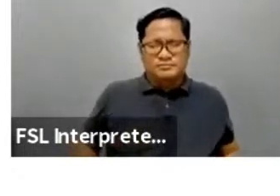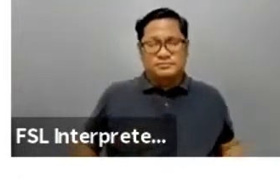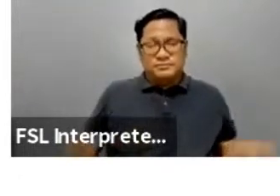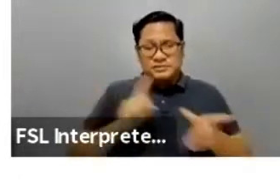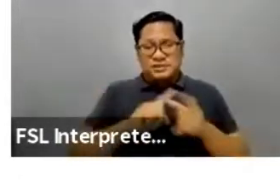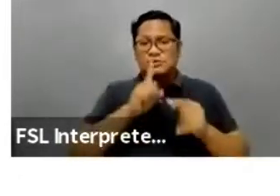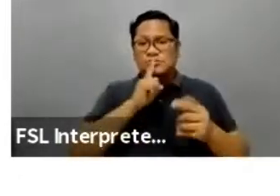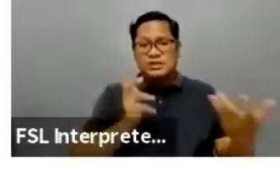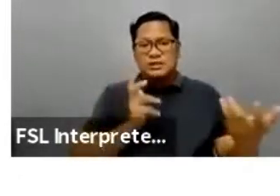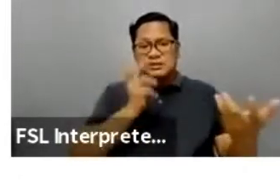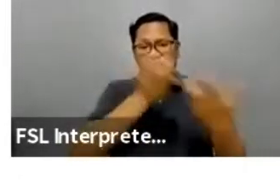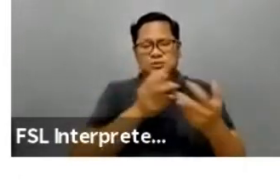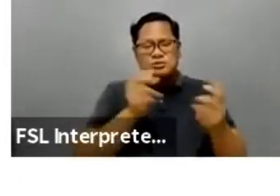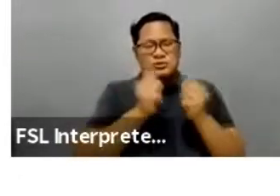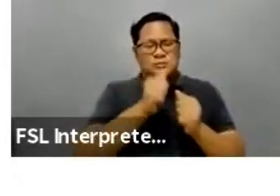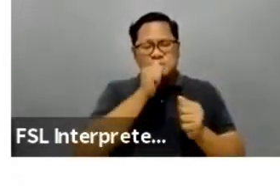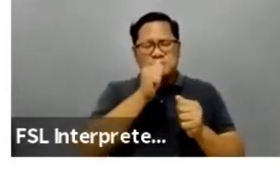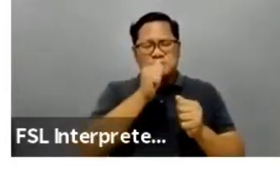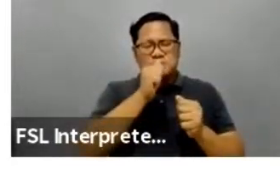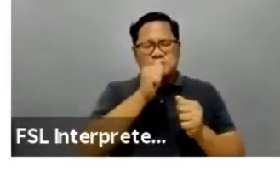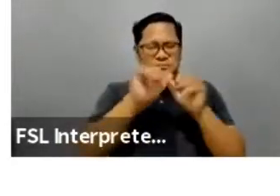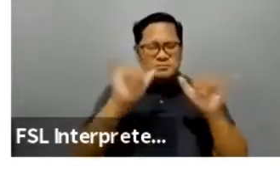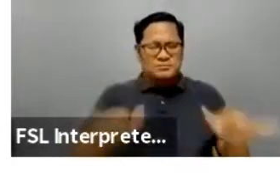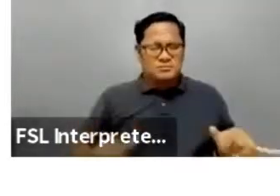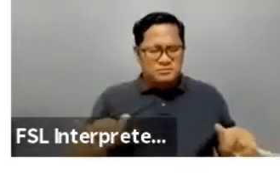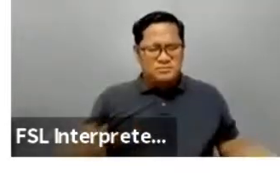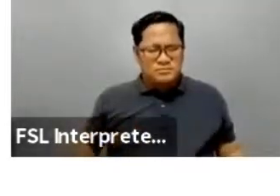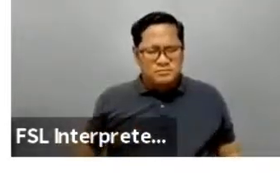with your private system as well. But you